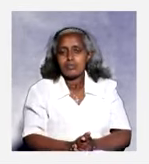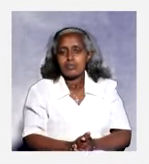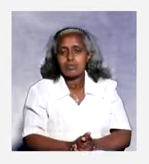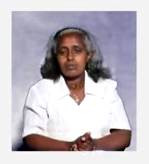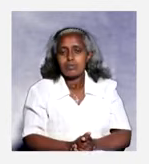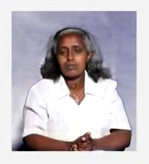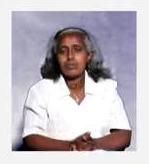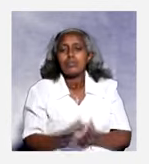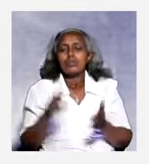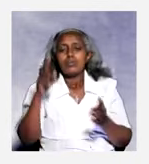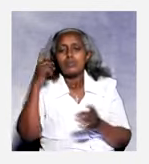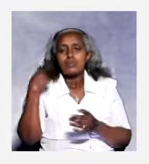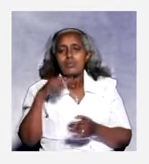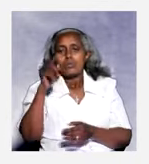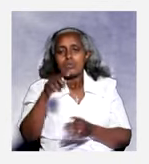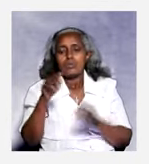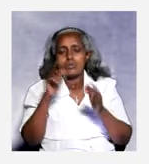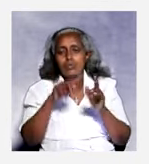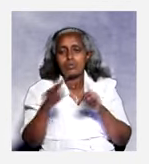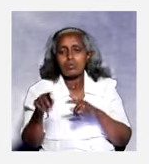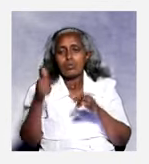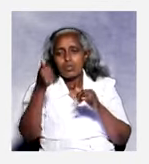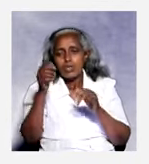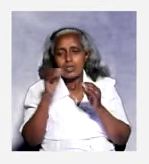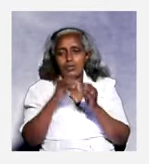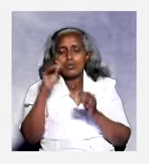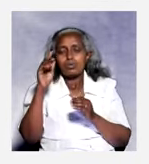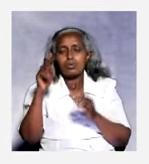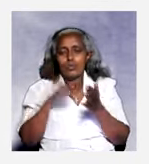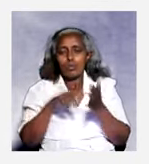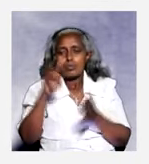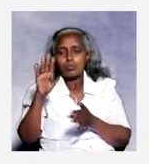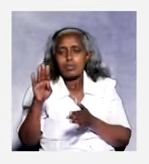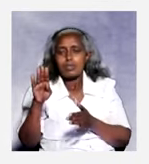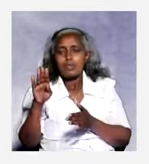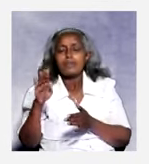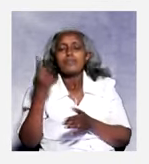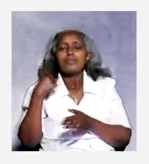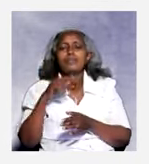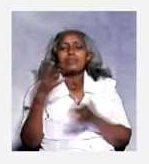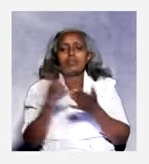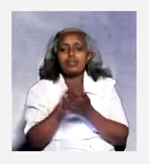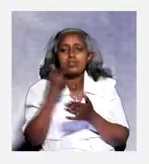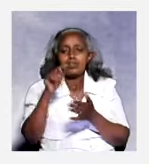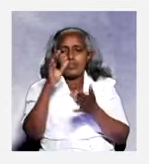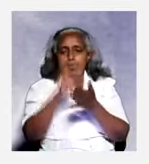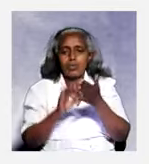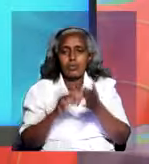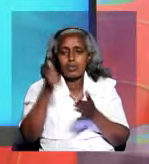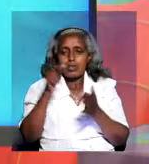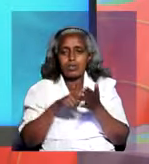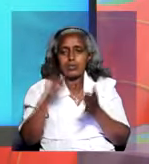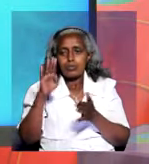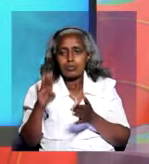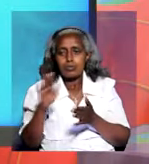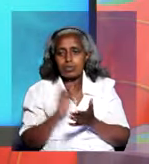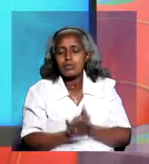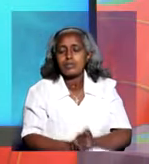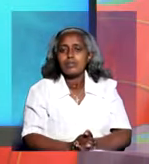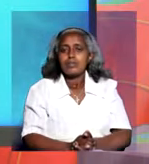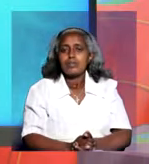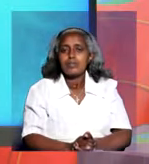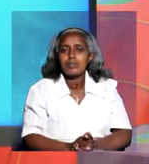And we need also a dot b. A dot b, we derive the formula for a dot b. It is a dot